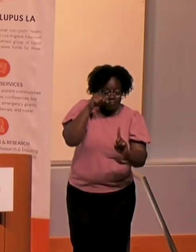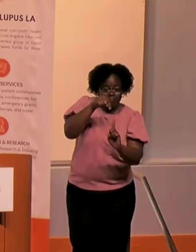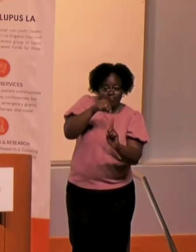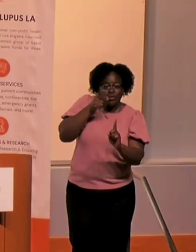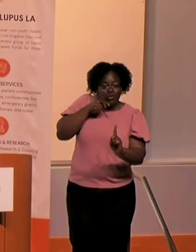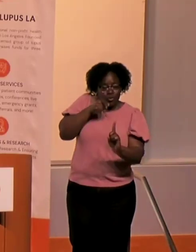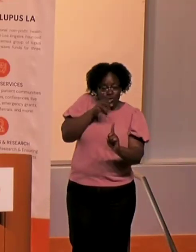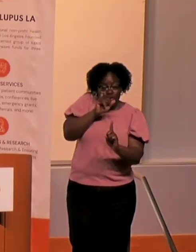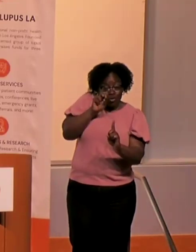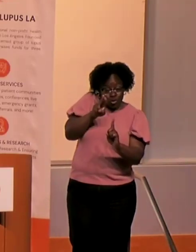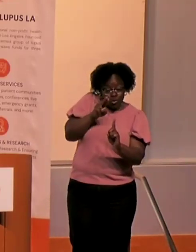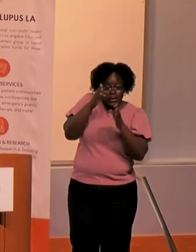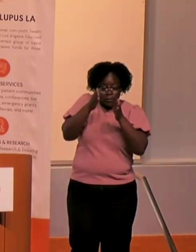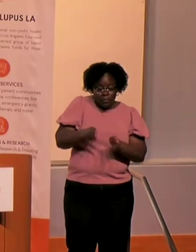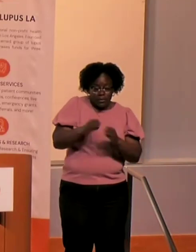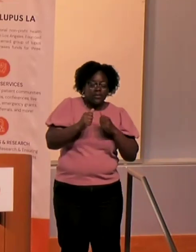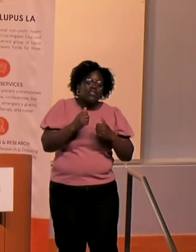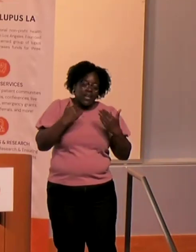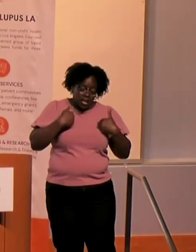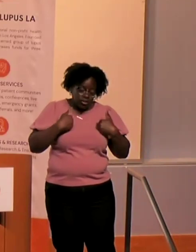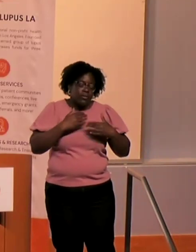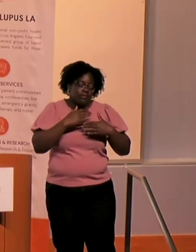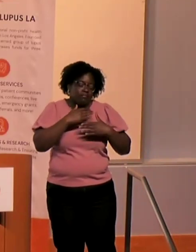and be compassionate because everybody has something.